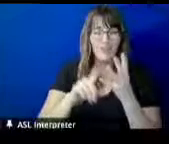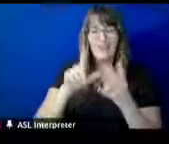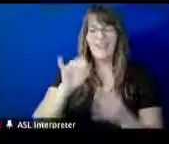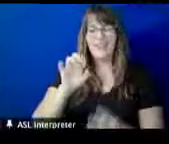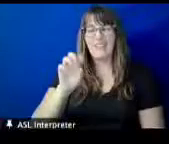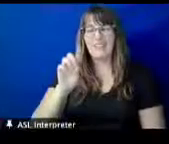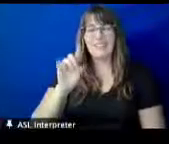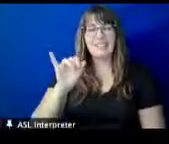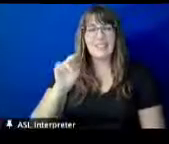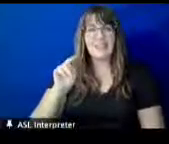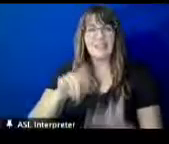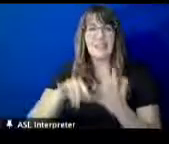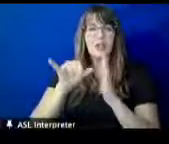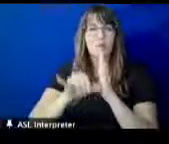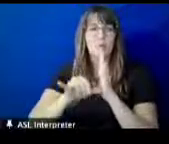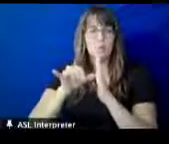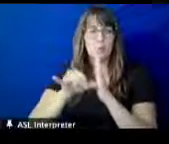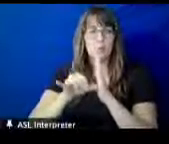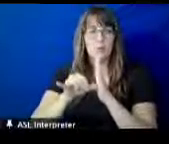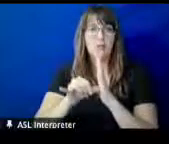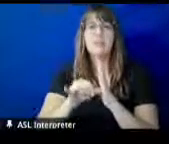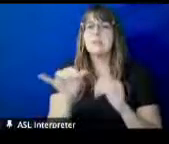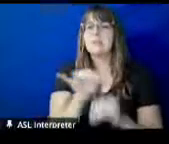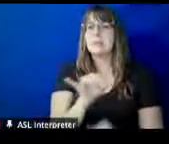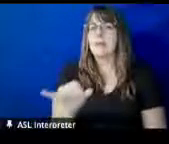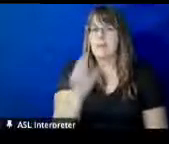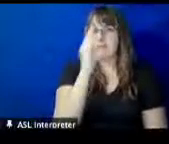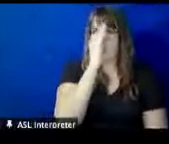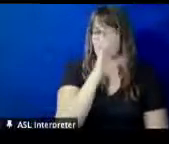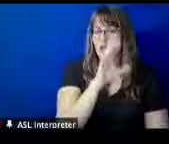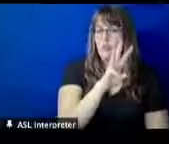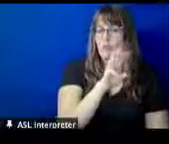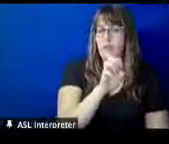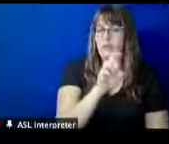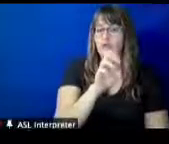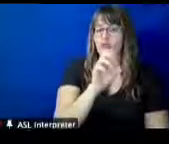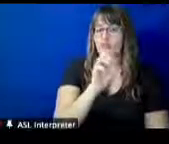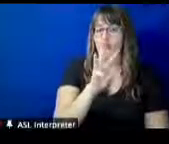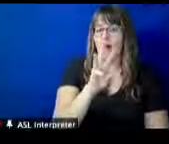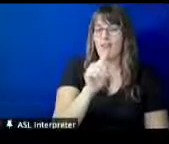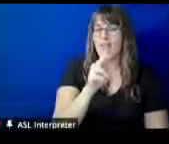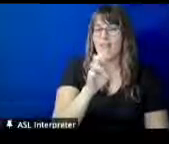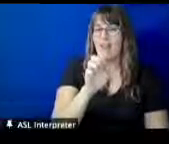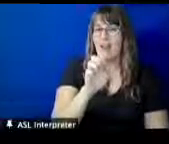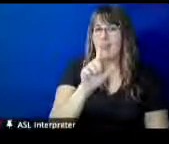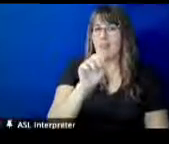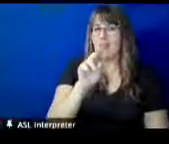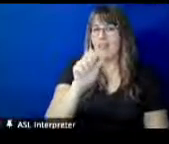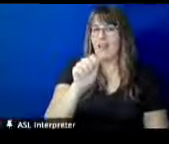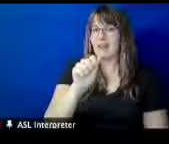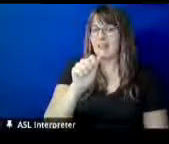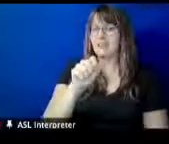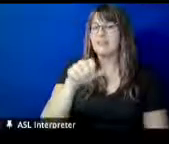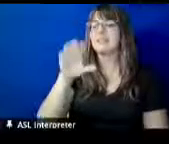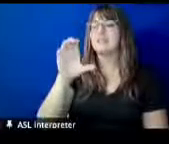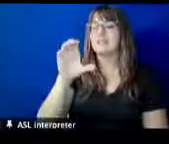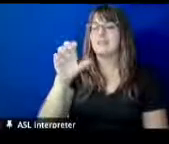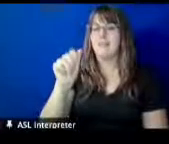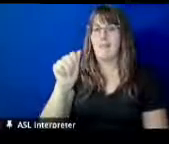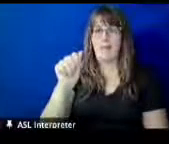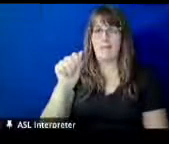YouTube. It's at We Draw the Line CA. Again, We Draw the